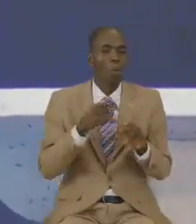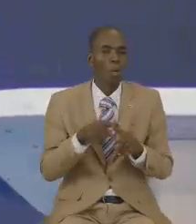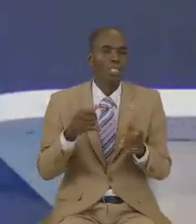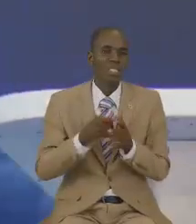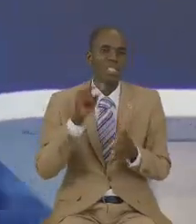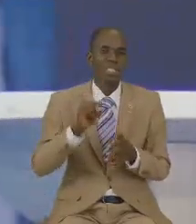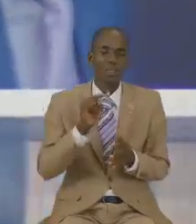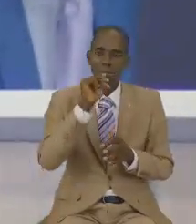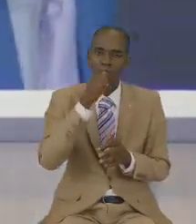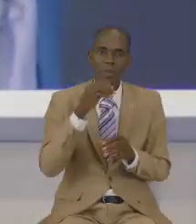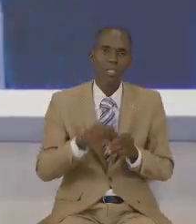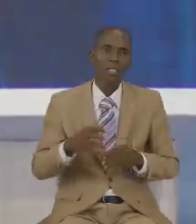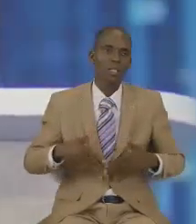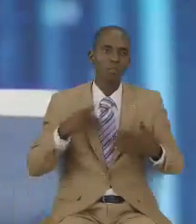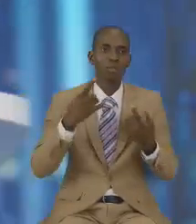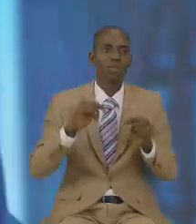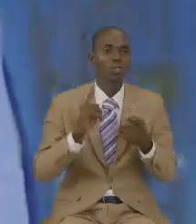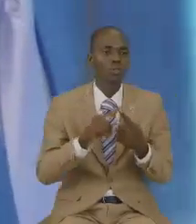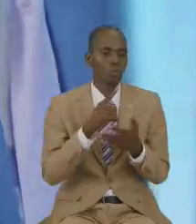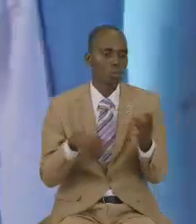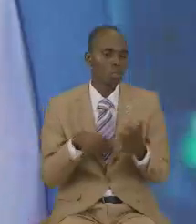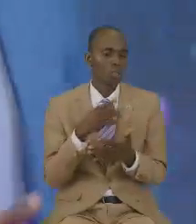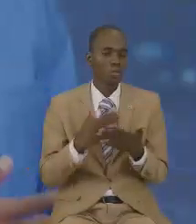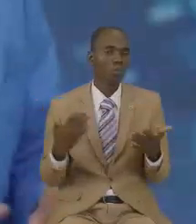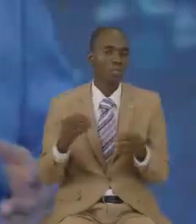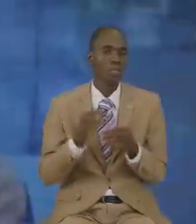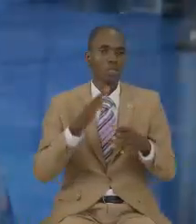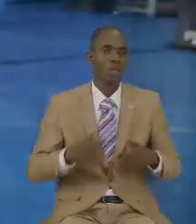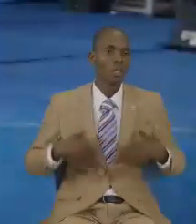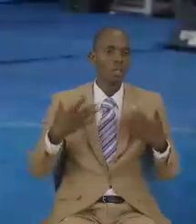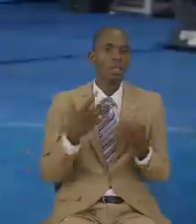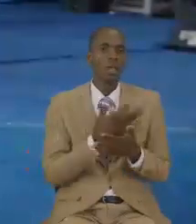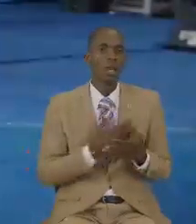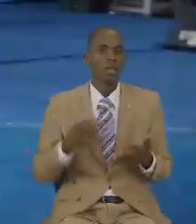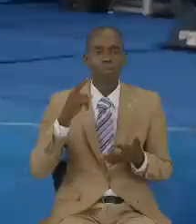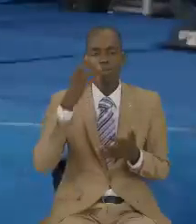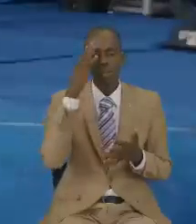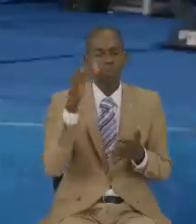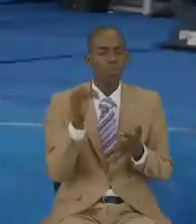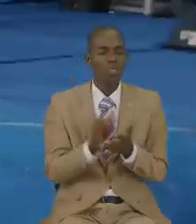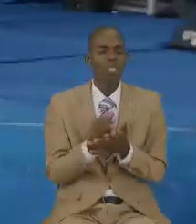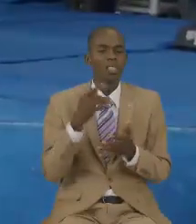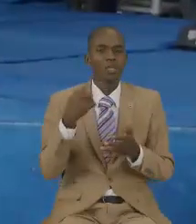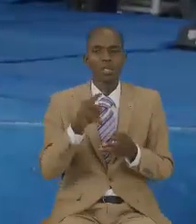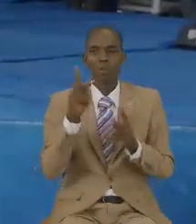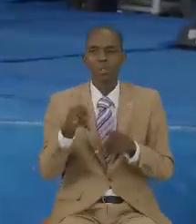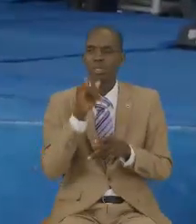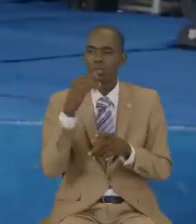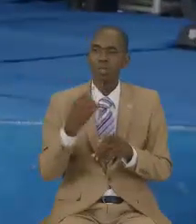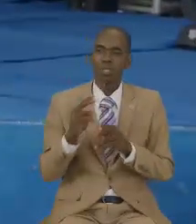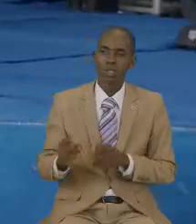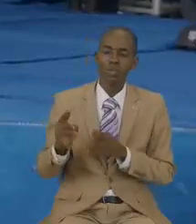life. You're trying to correct something in your life, and then you know the other fellow that is in a hurry. I decide, I